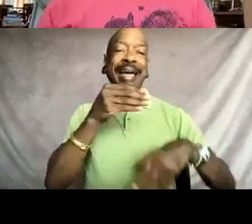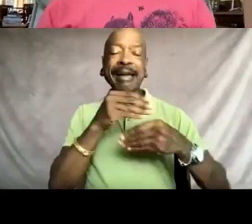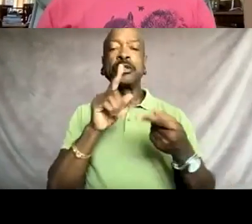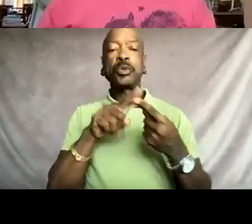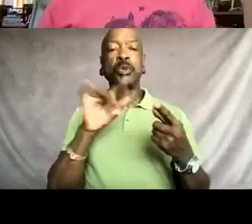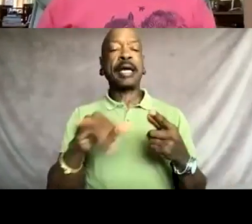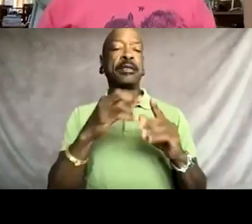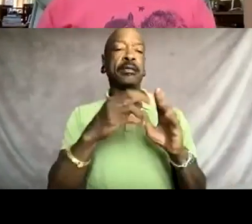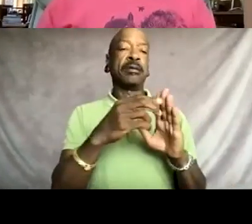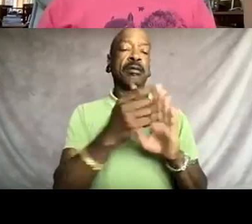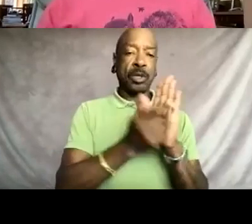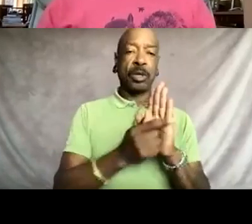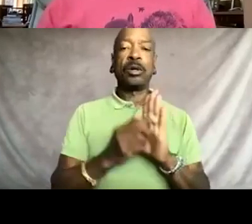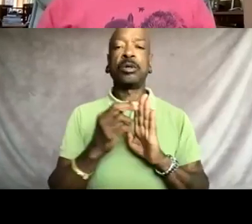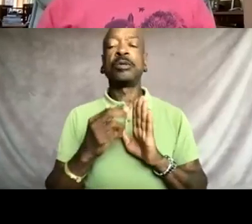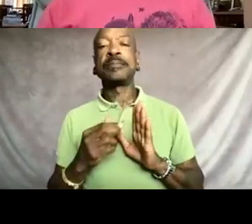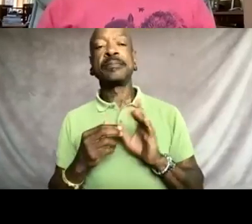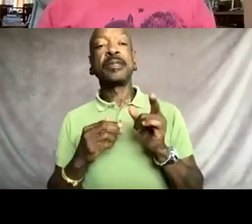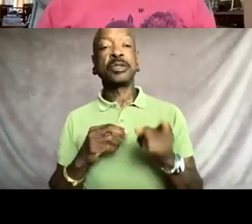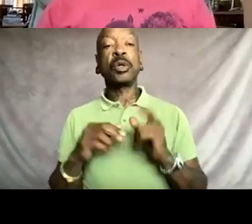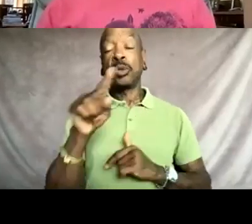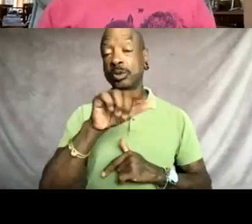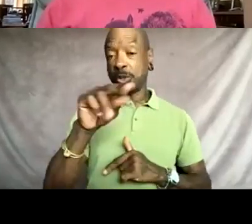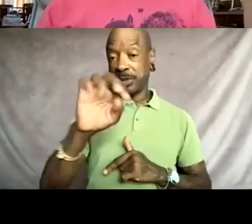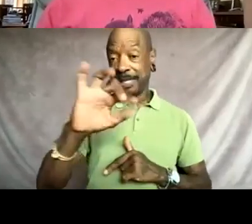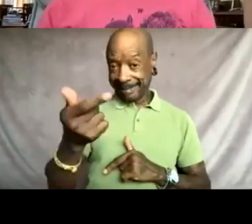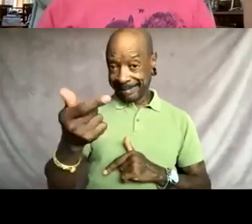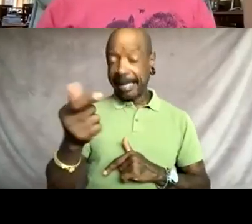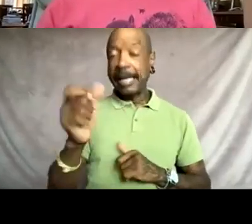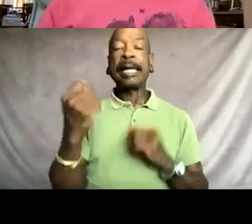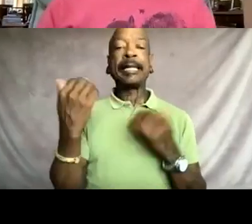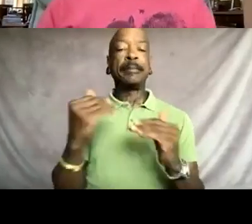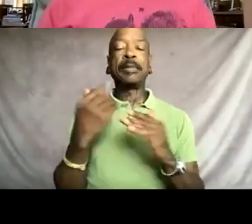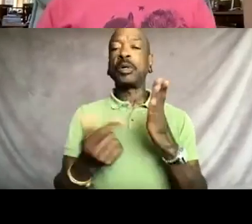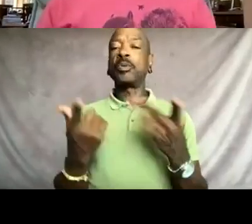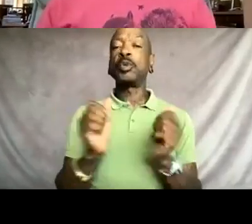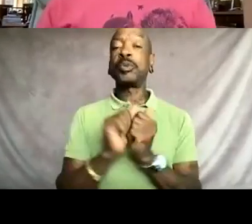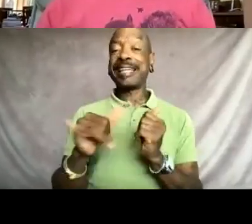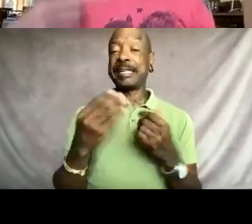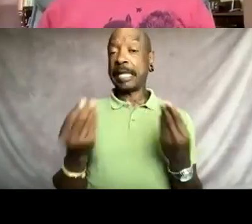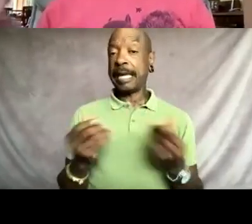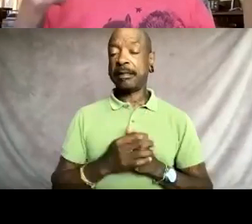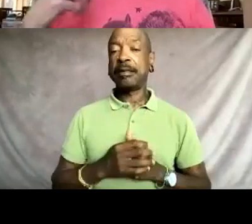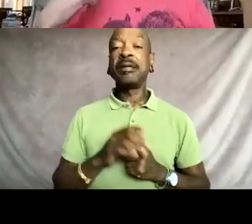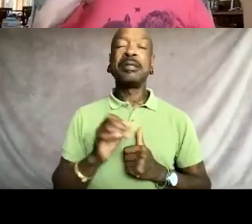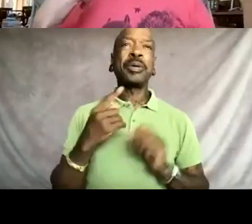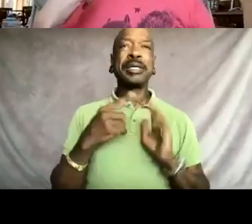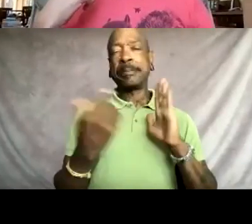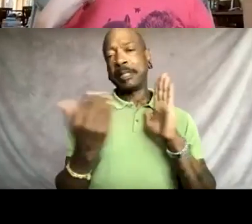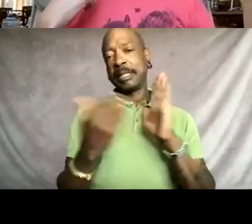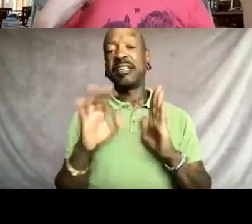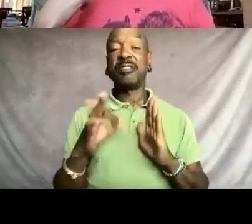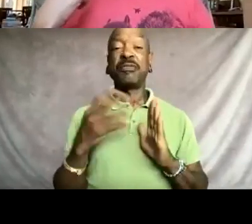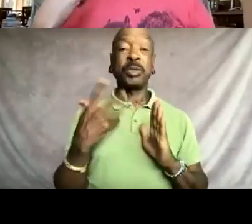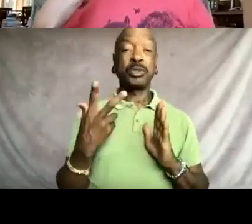Okay, so land use and zoning laws can sometimes limit what we do on land. Like if you wanted to, here's this example again, let someone use